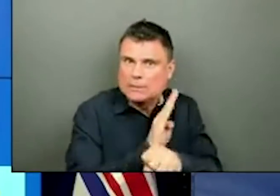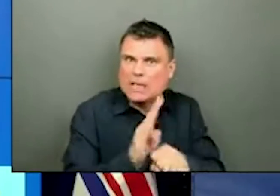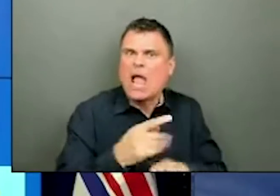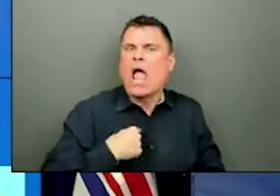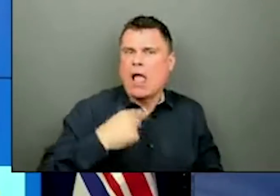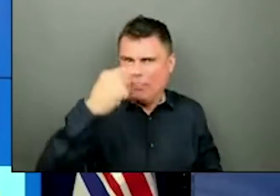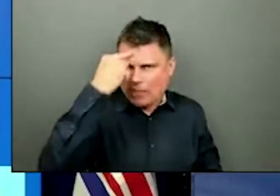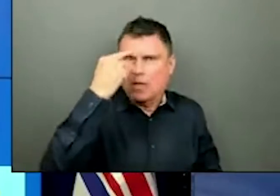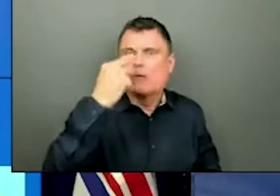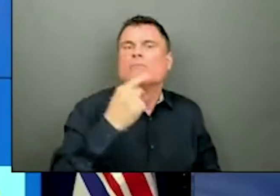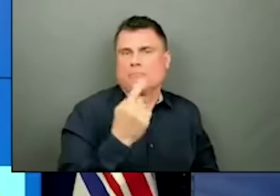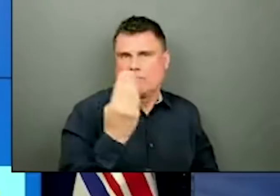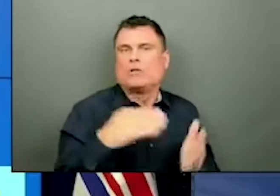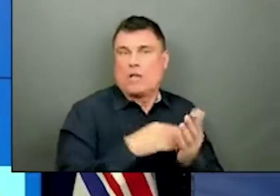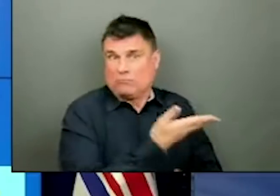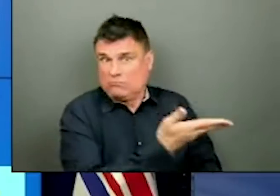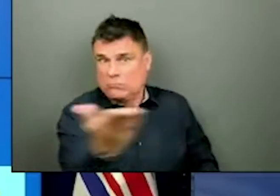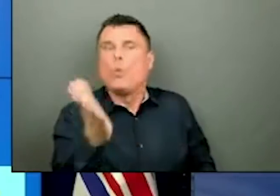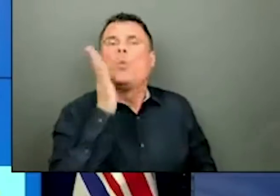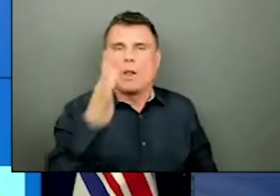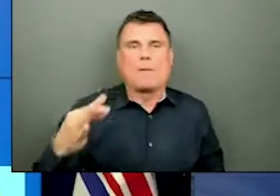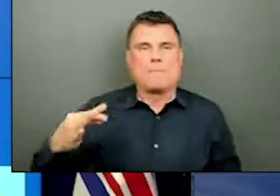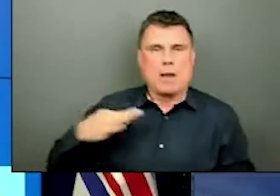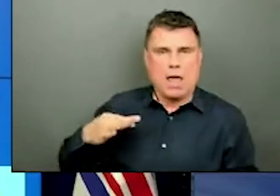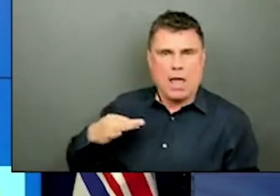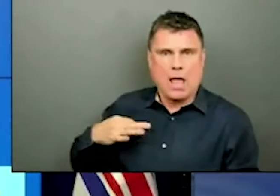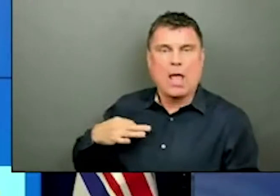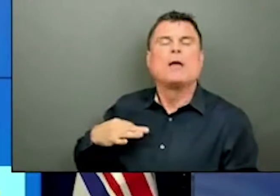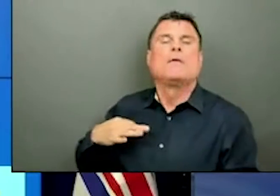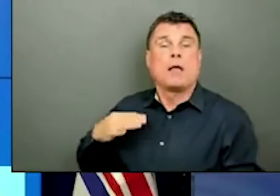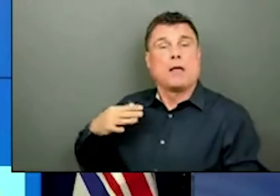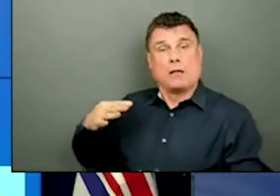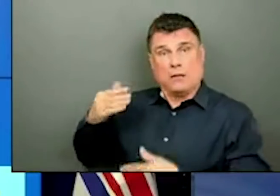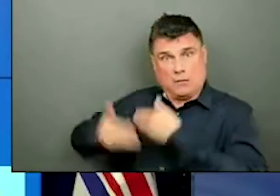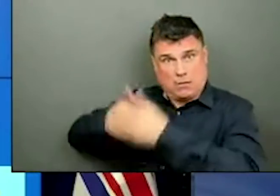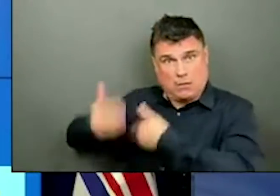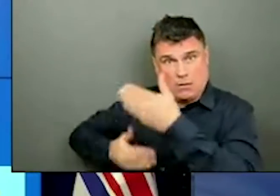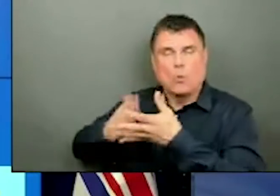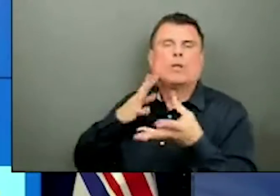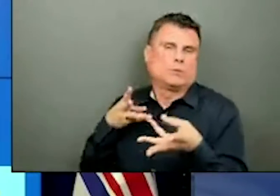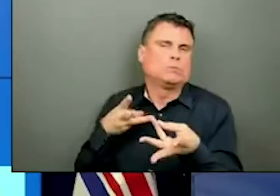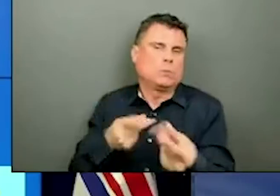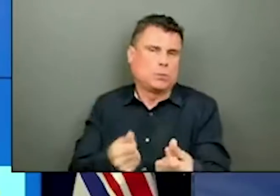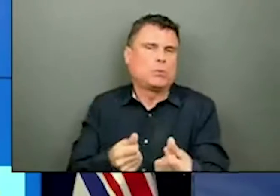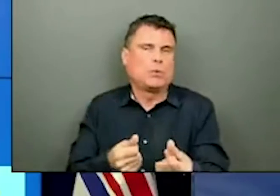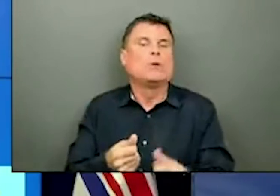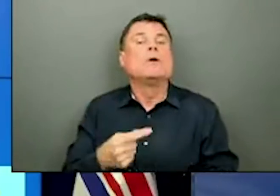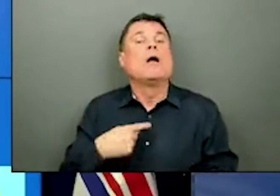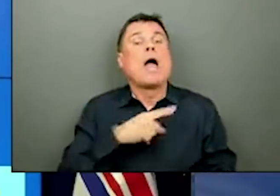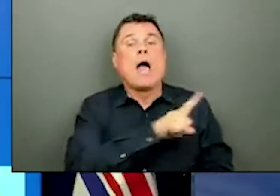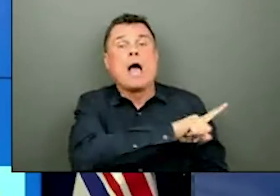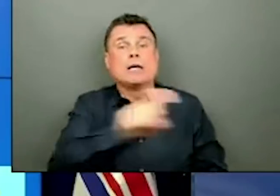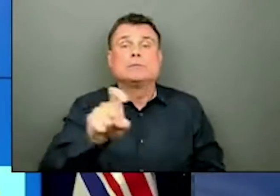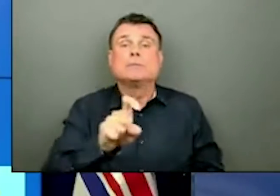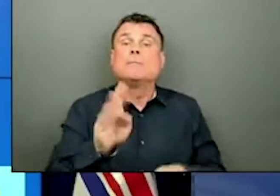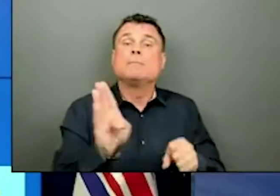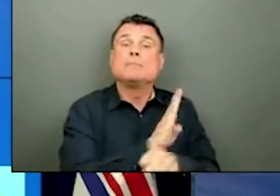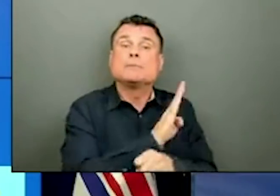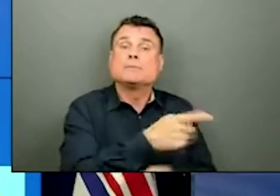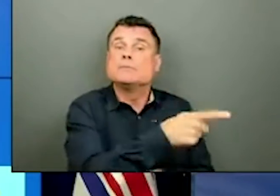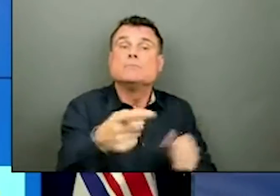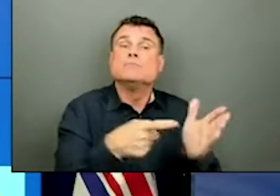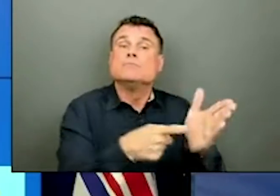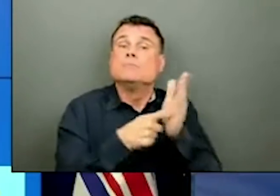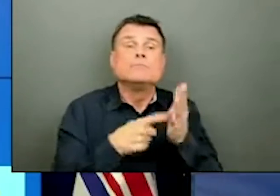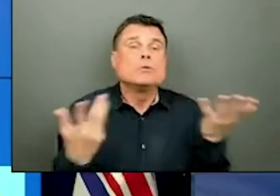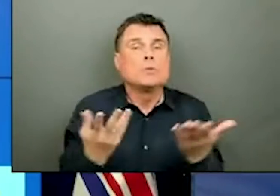program. The process is very streamlined. We are asking for businesses to provide proof of their business